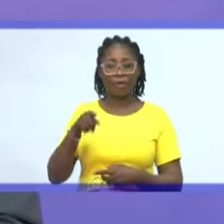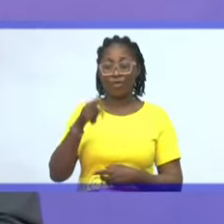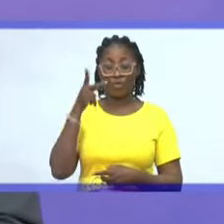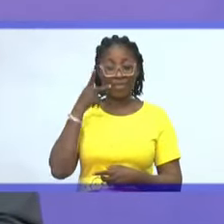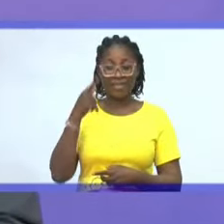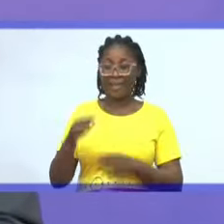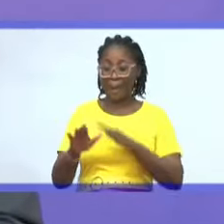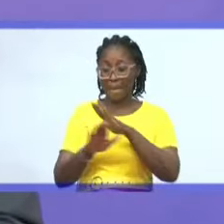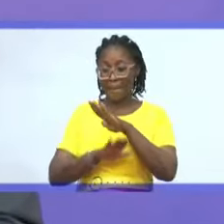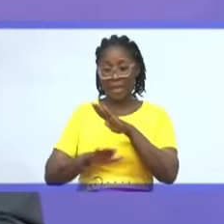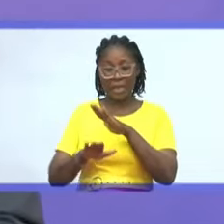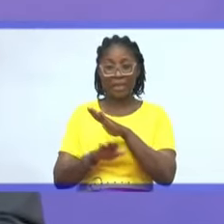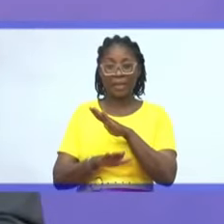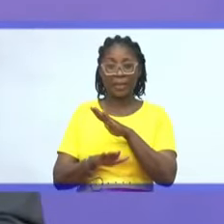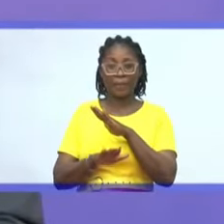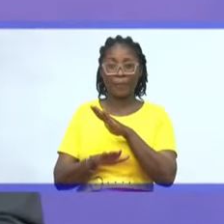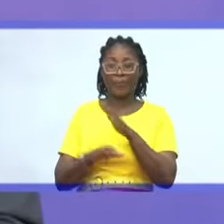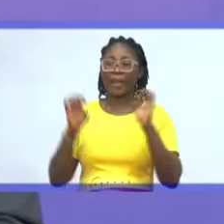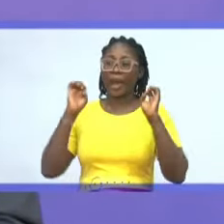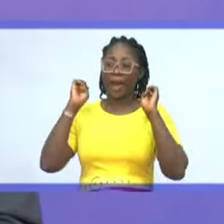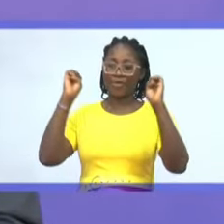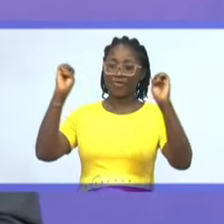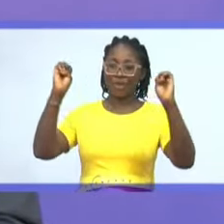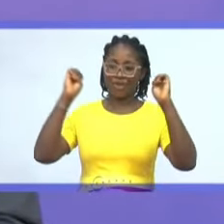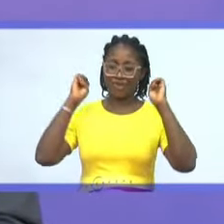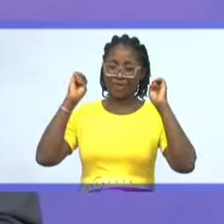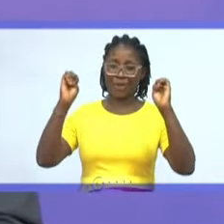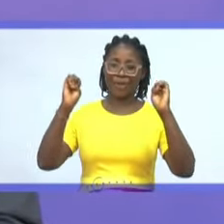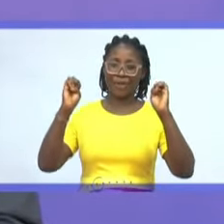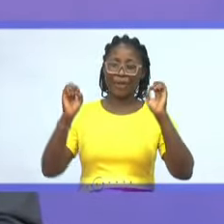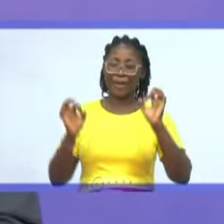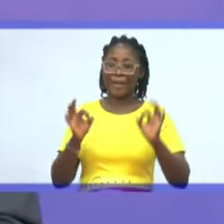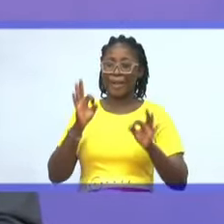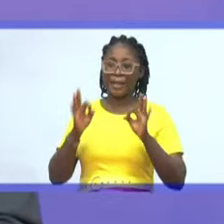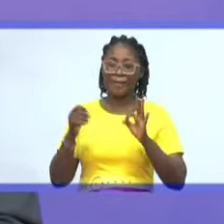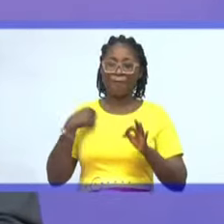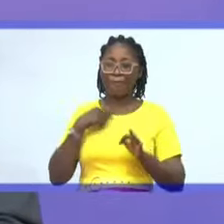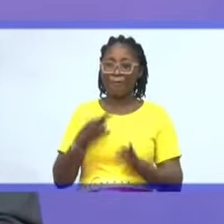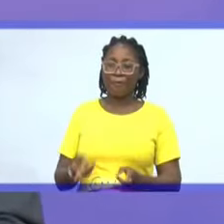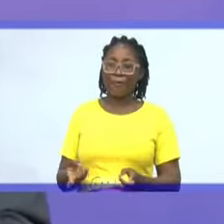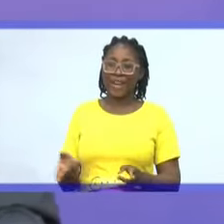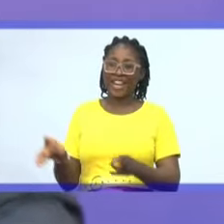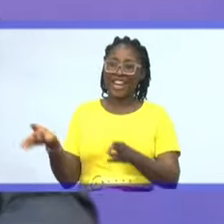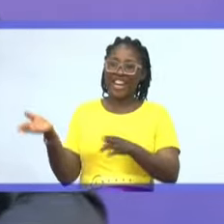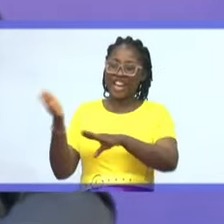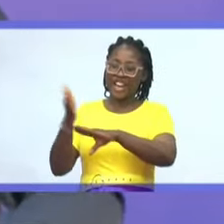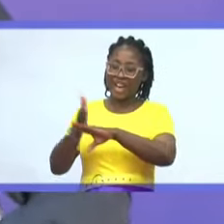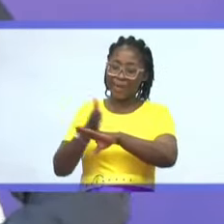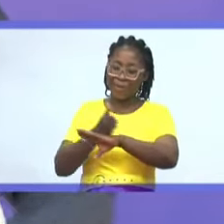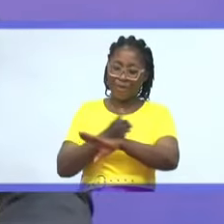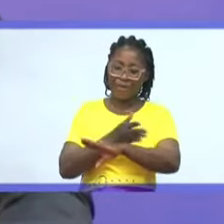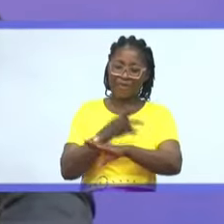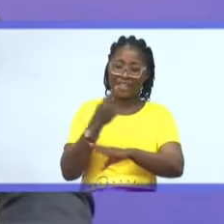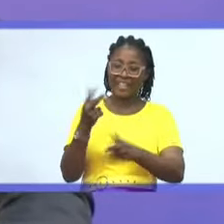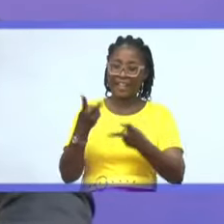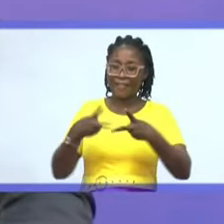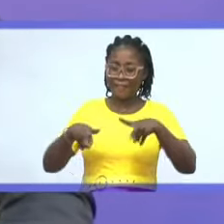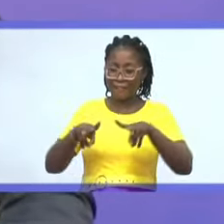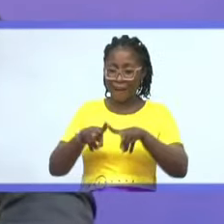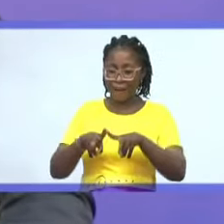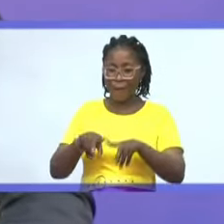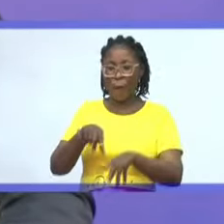bedrock, education, if we raise the value, the